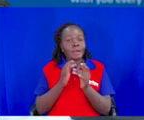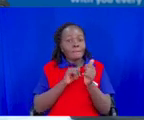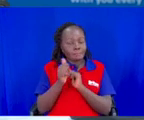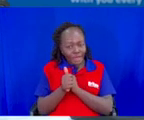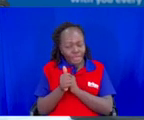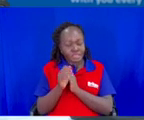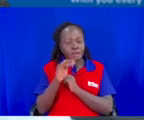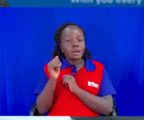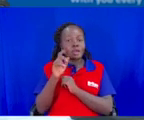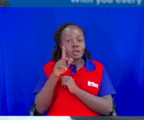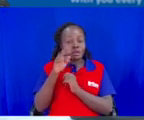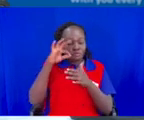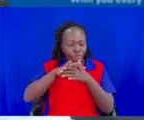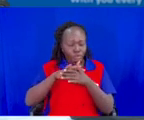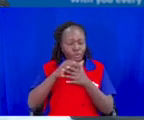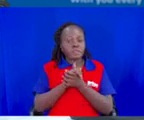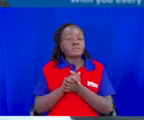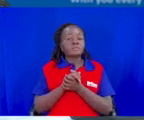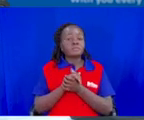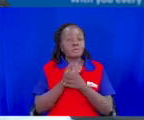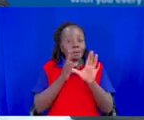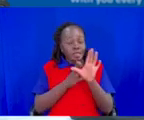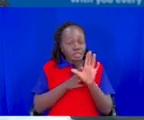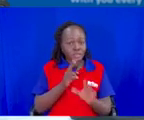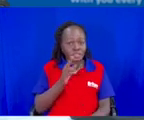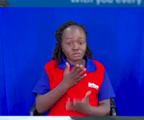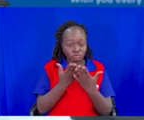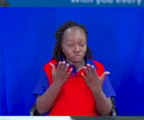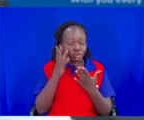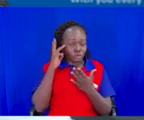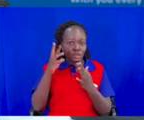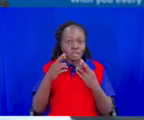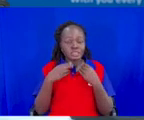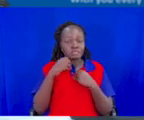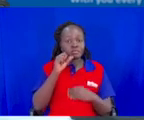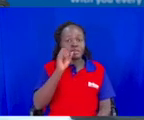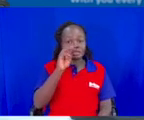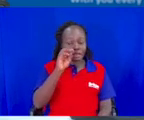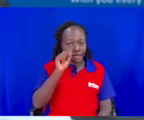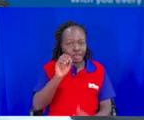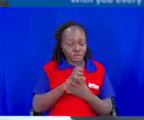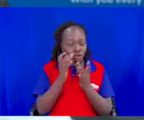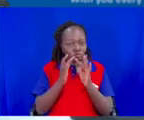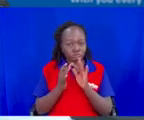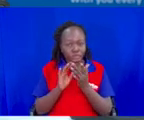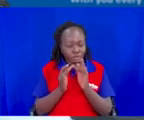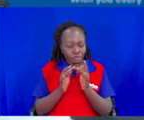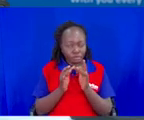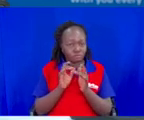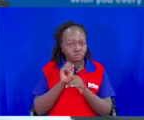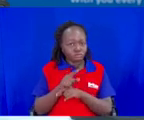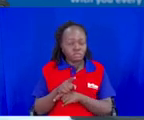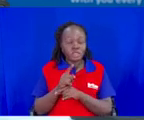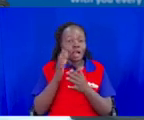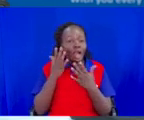a poll. Participating unit holders shall receive an SMS or email prompt to